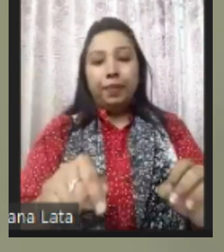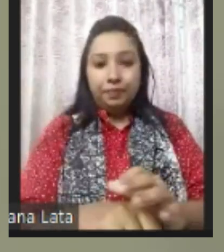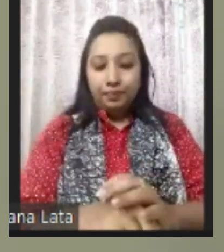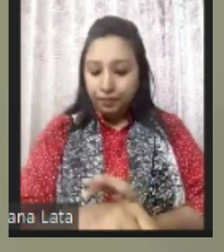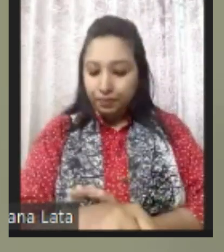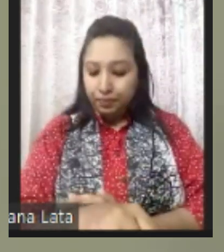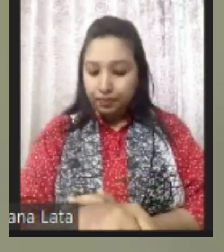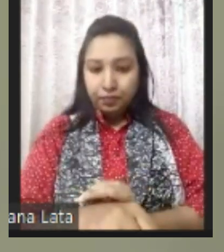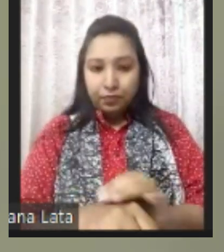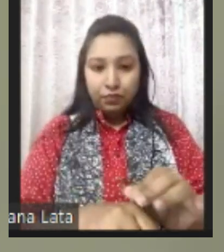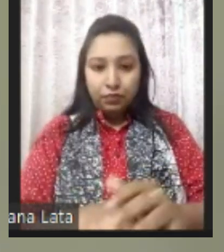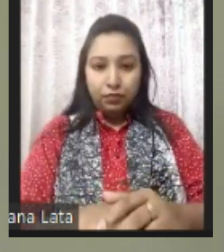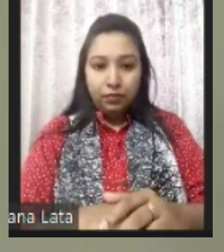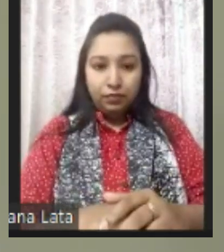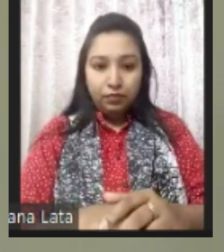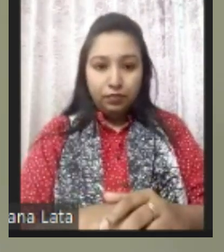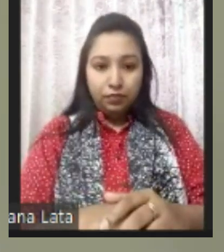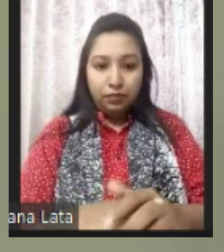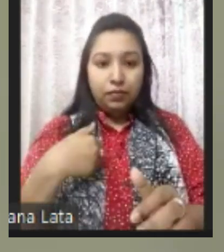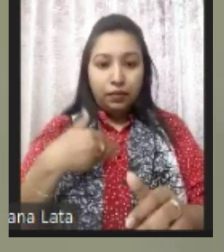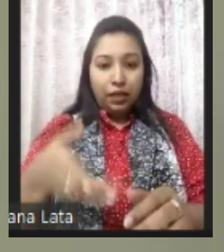about, as we plan and build